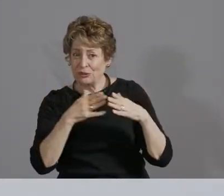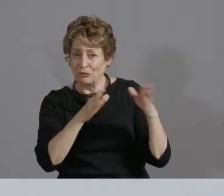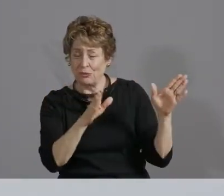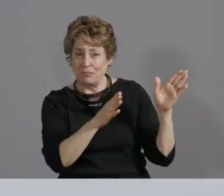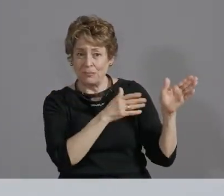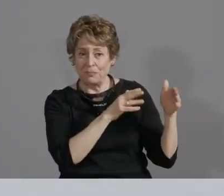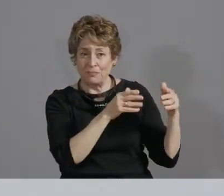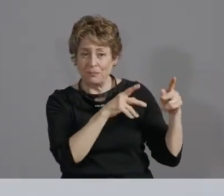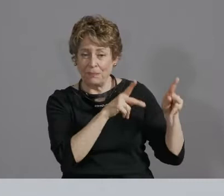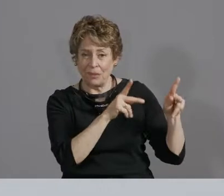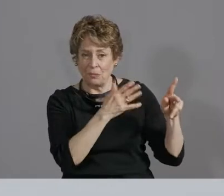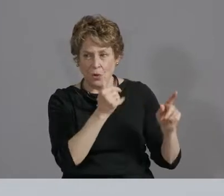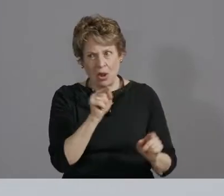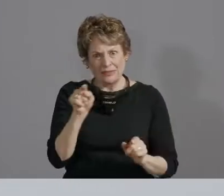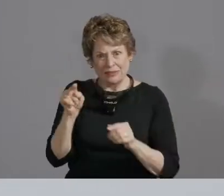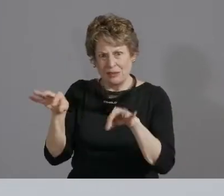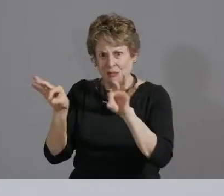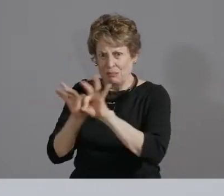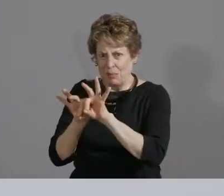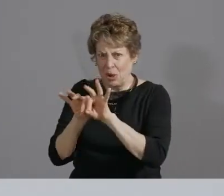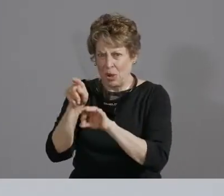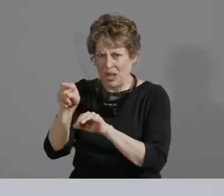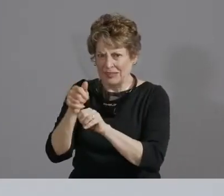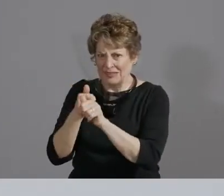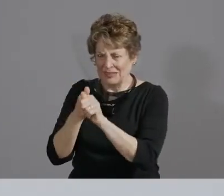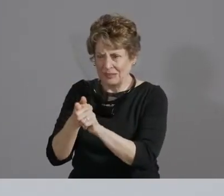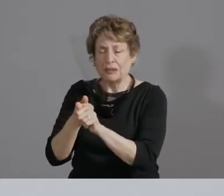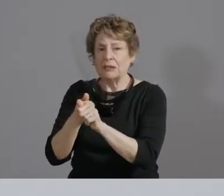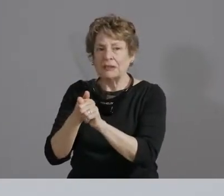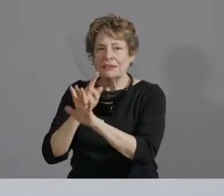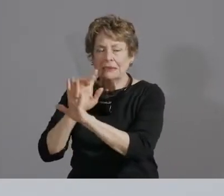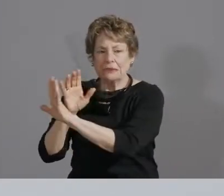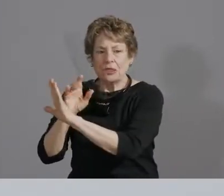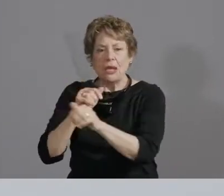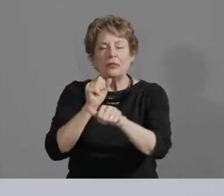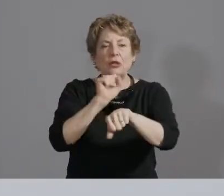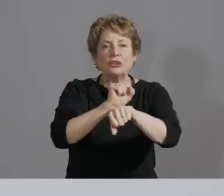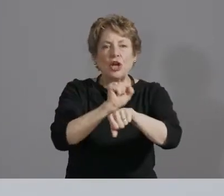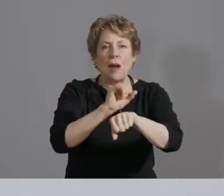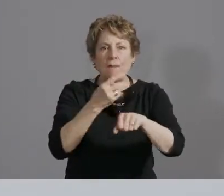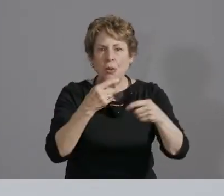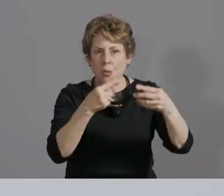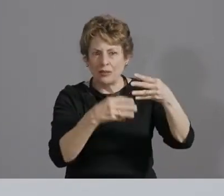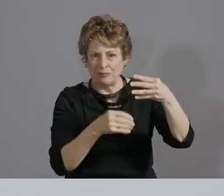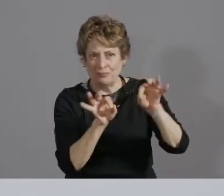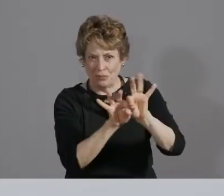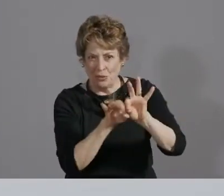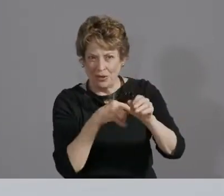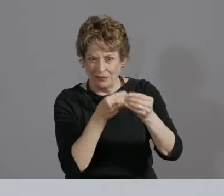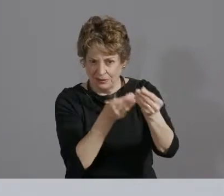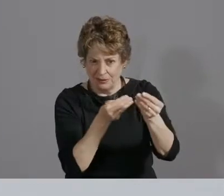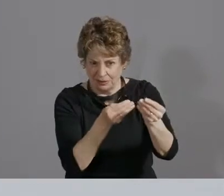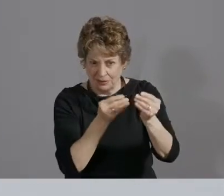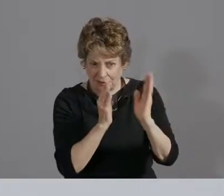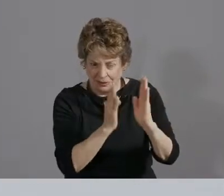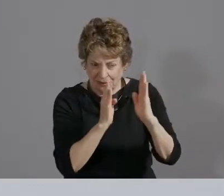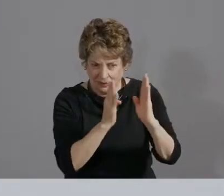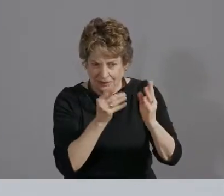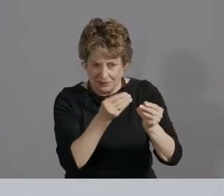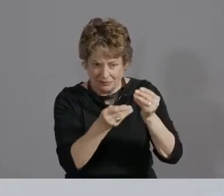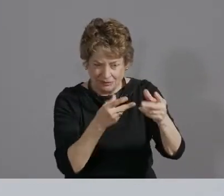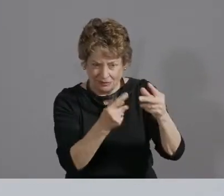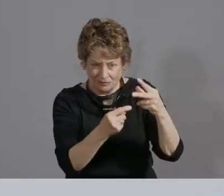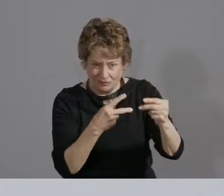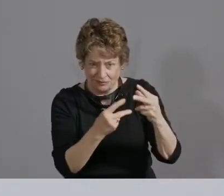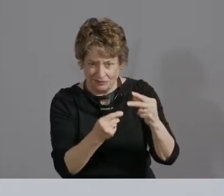on their occupation. And so as we get further into our essential workers and the general population and adults with